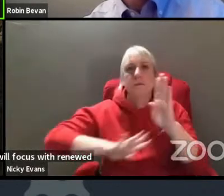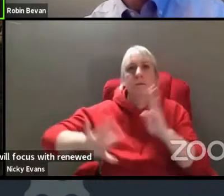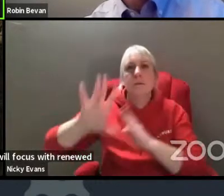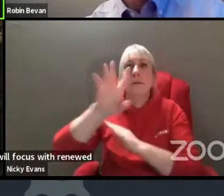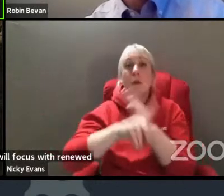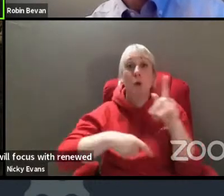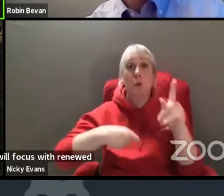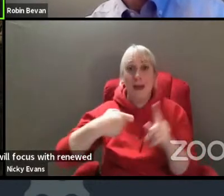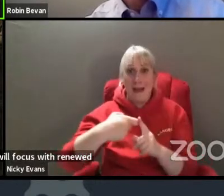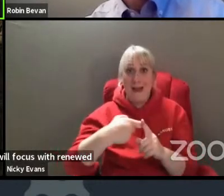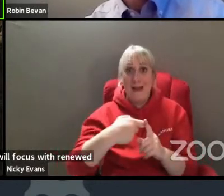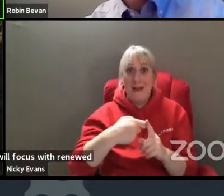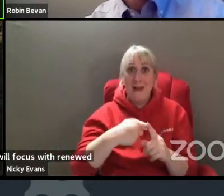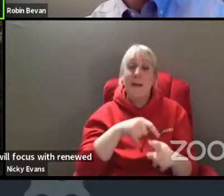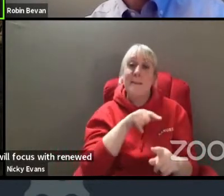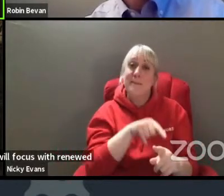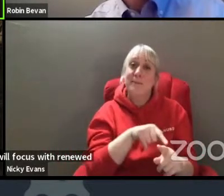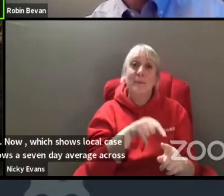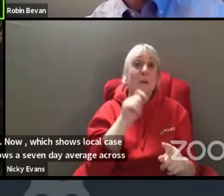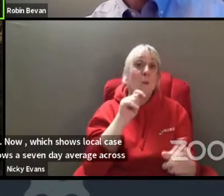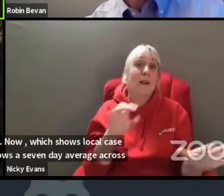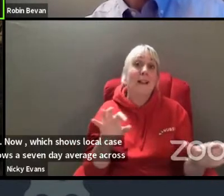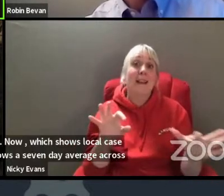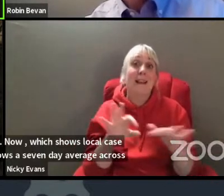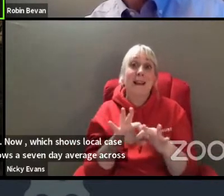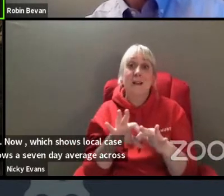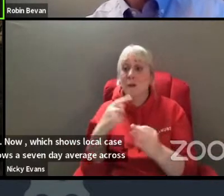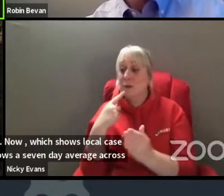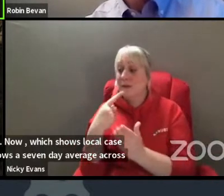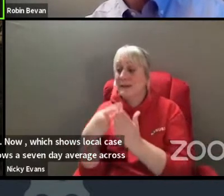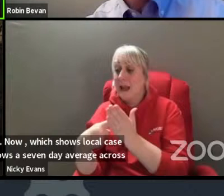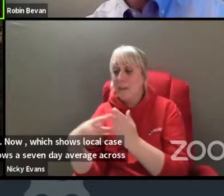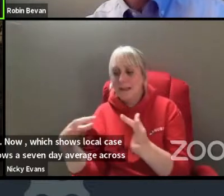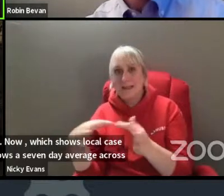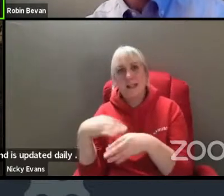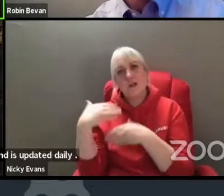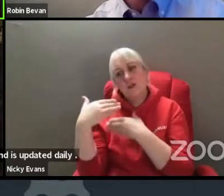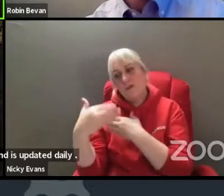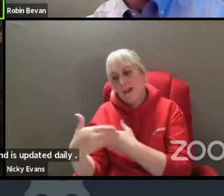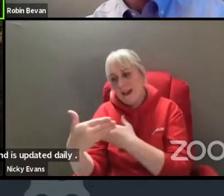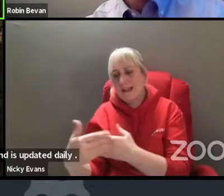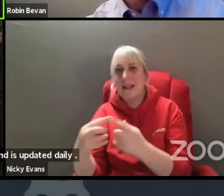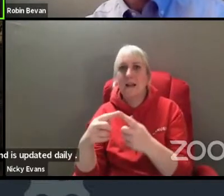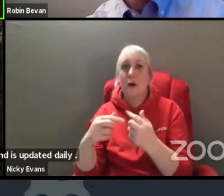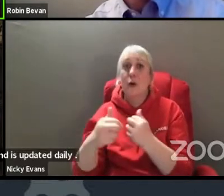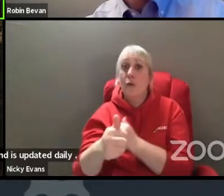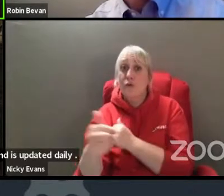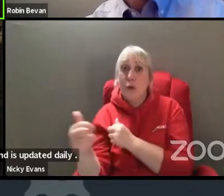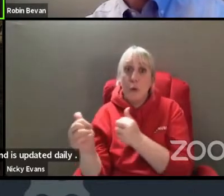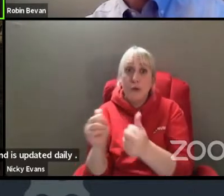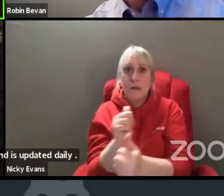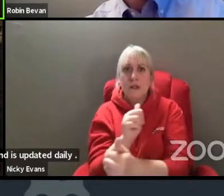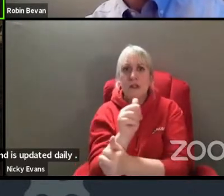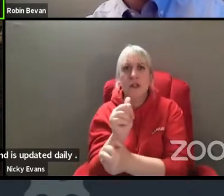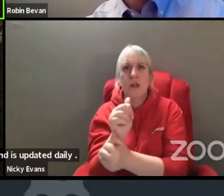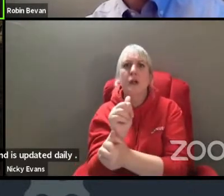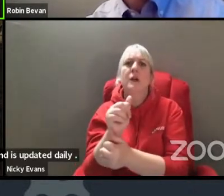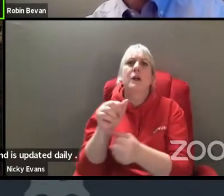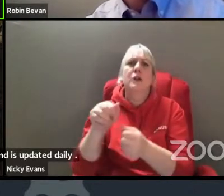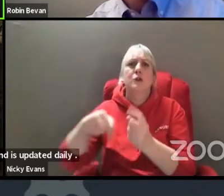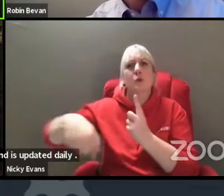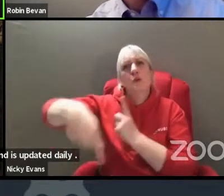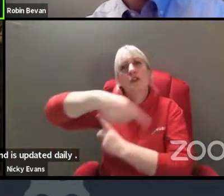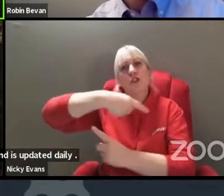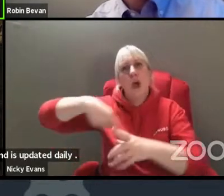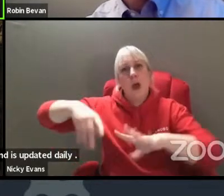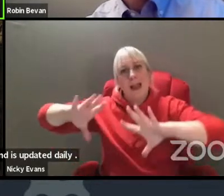it to statements for phasing, for rotas, for circuit breaks, and for greater mitigations, greater focus